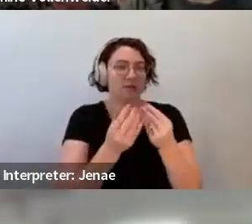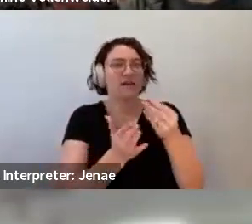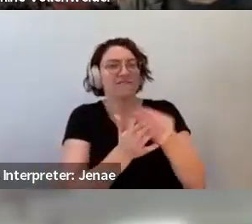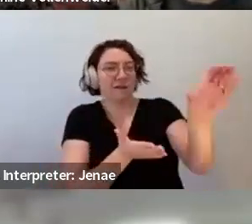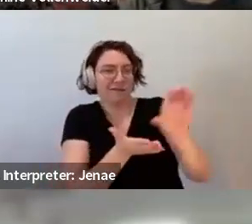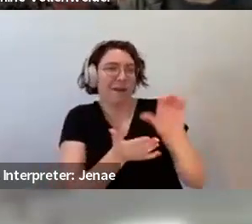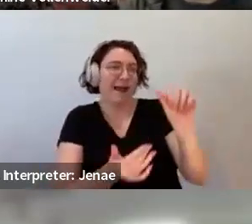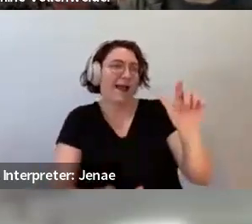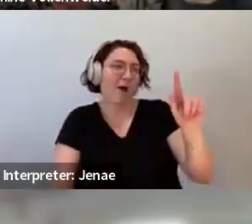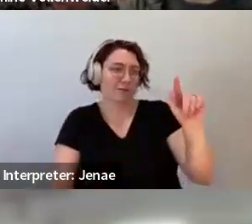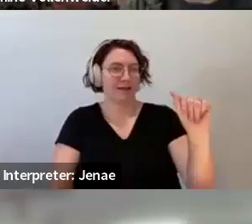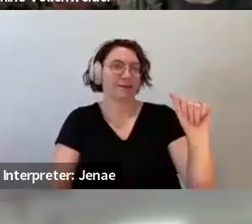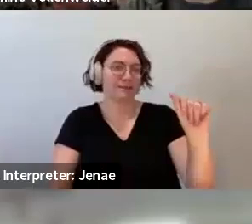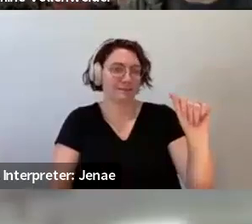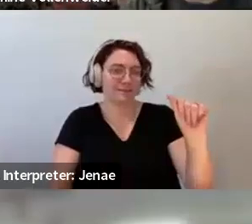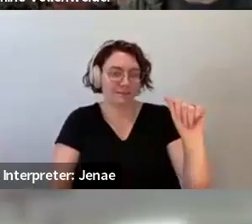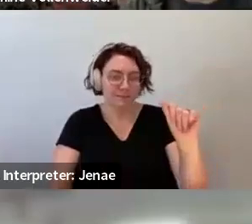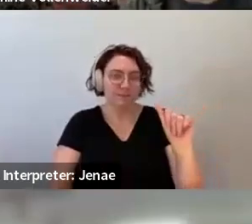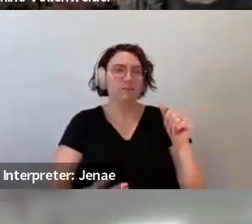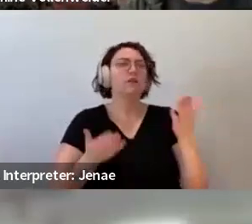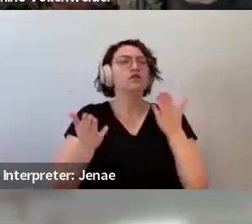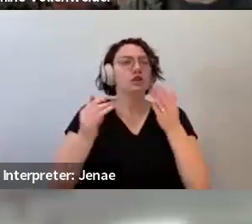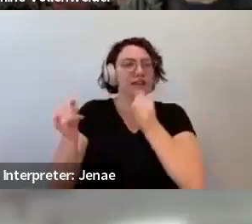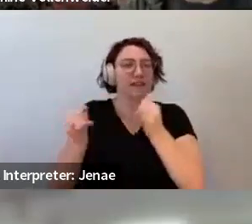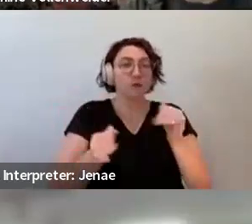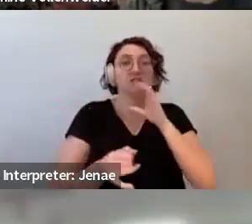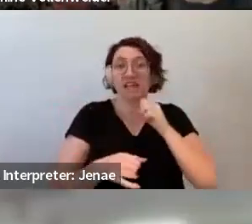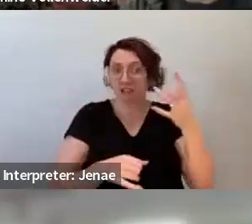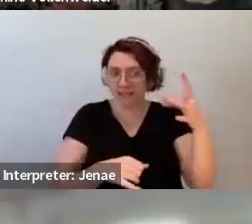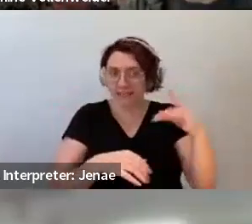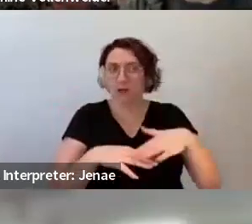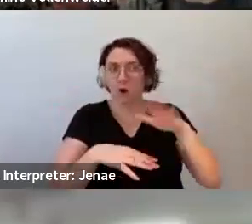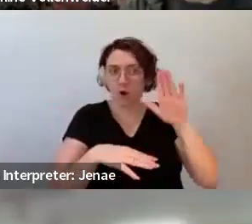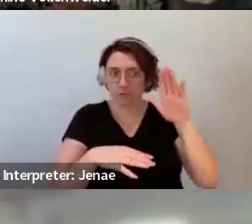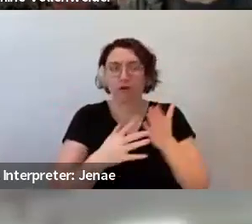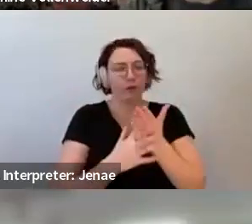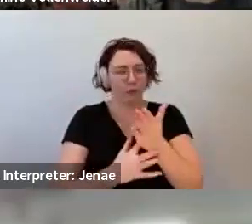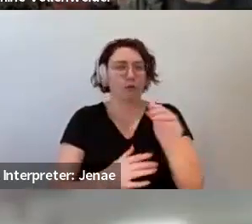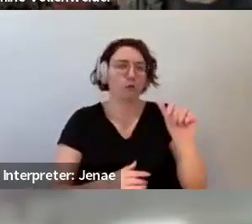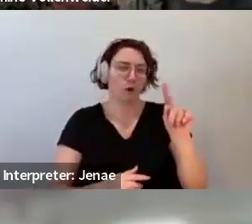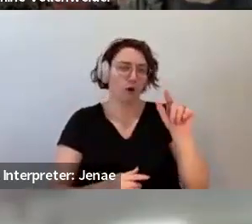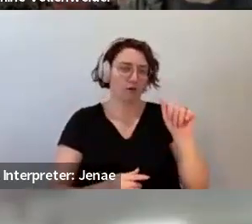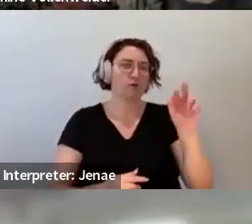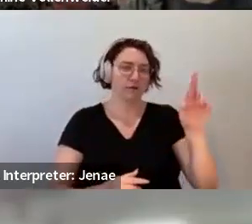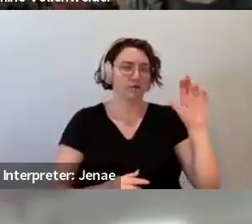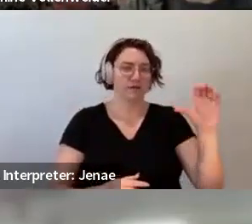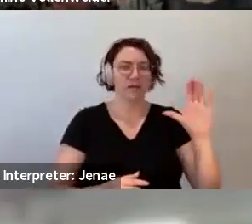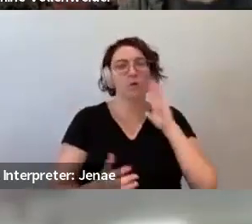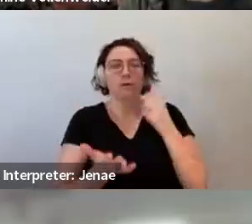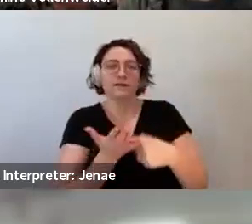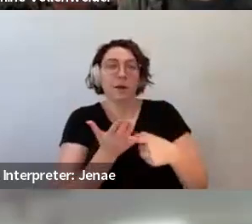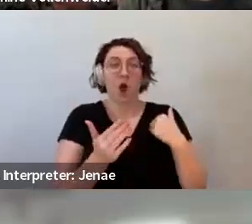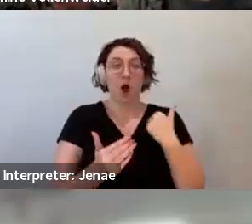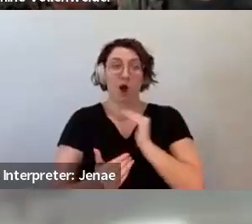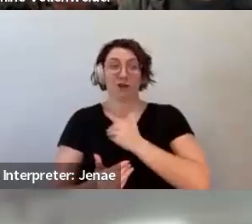Regional. So we serve individuals that are 18 and over through the Alta Regional Center. And I will be talking about our newest program.